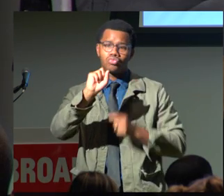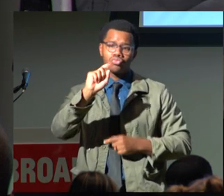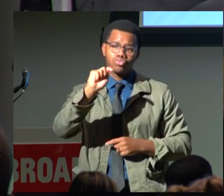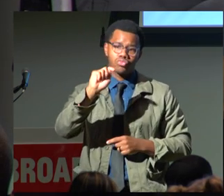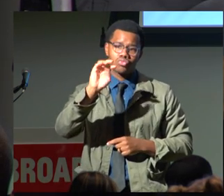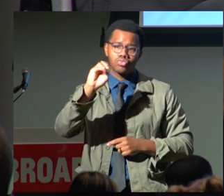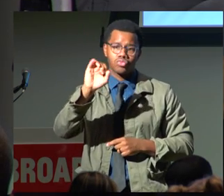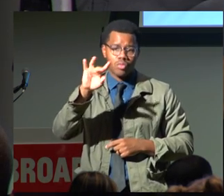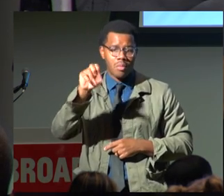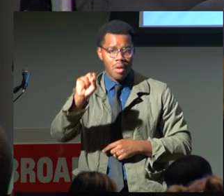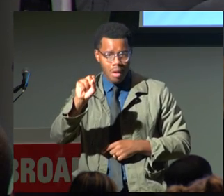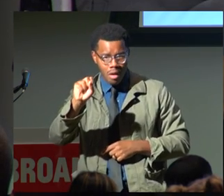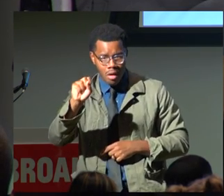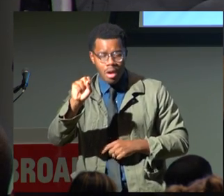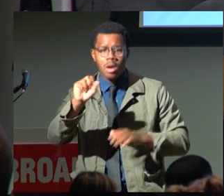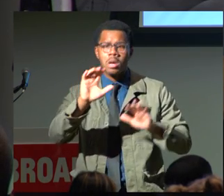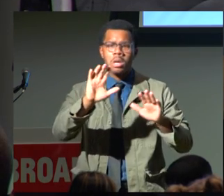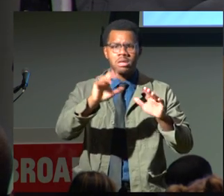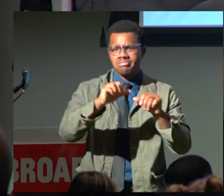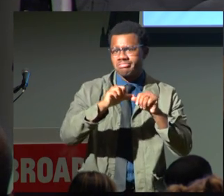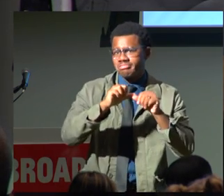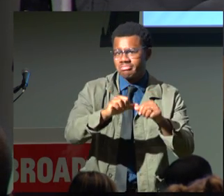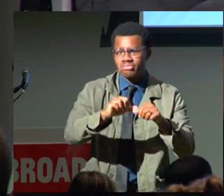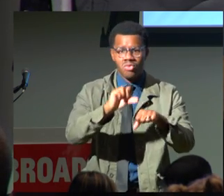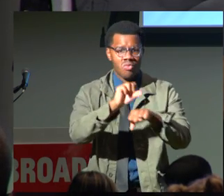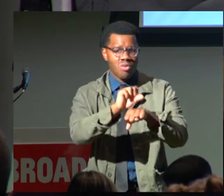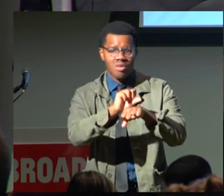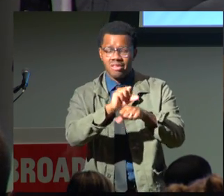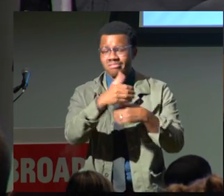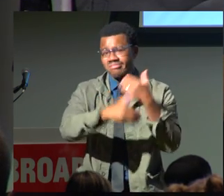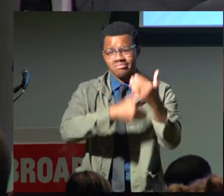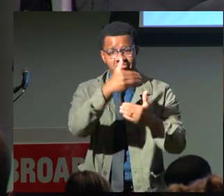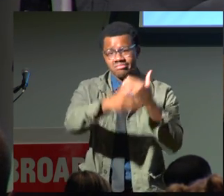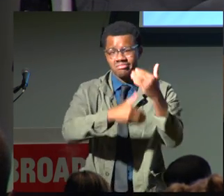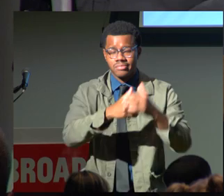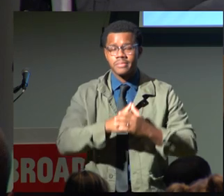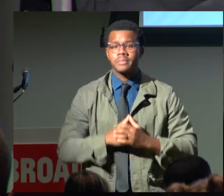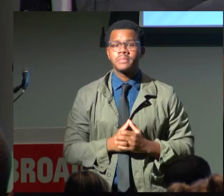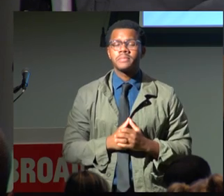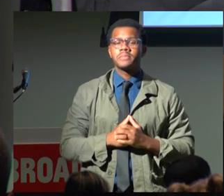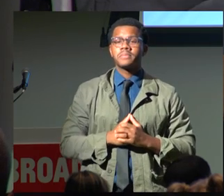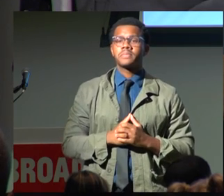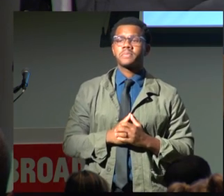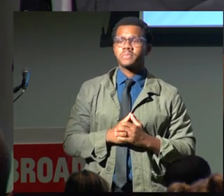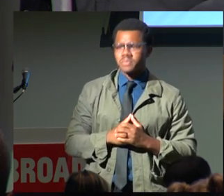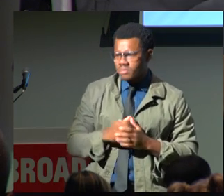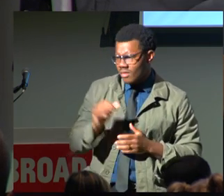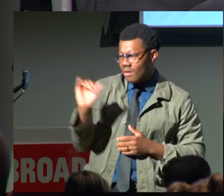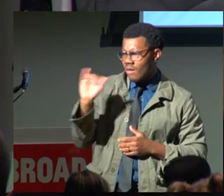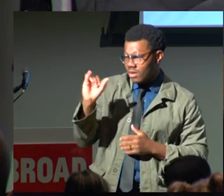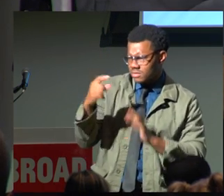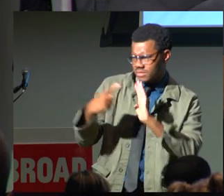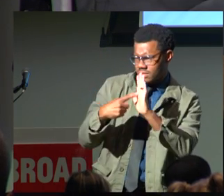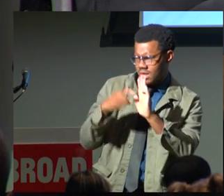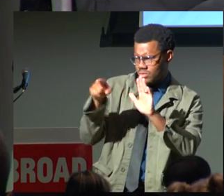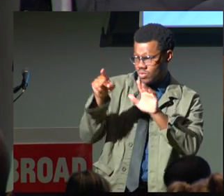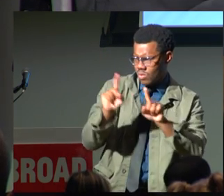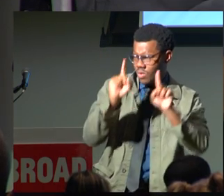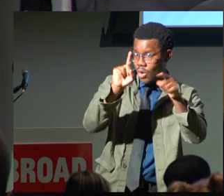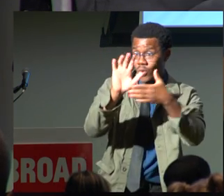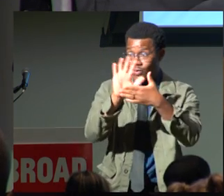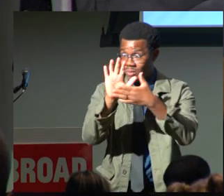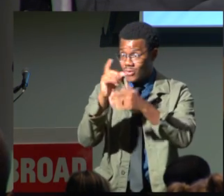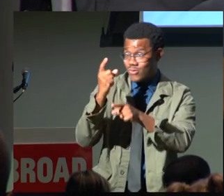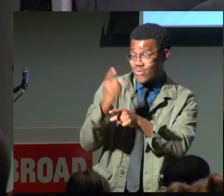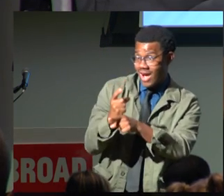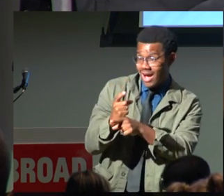resume working on the show for Good Girls in New York. But you also occasionally go to the cinema because you're a big film lover. So sometimes Well,